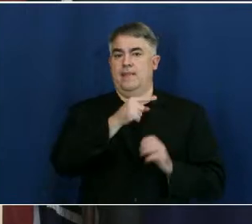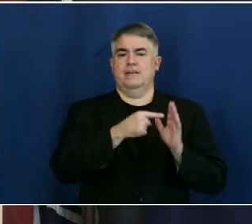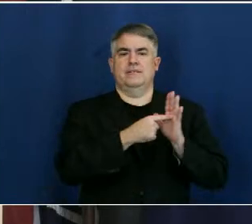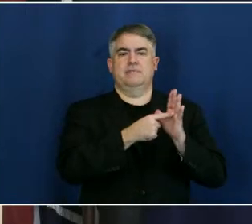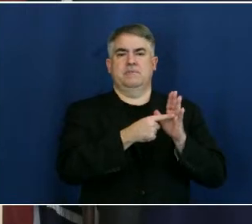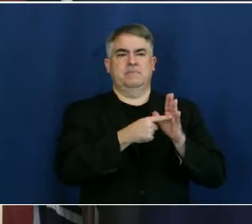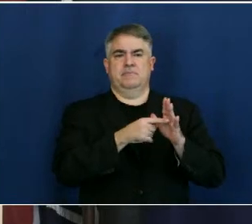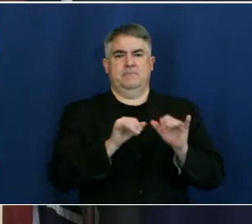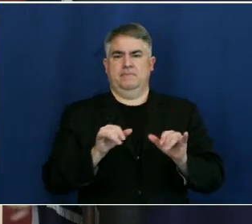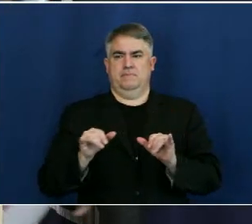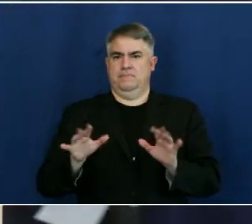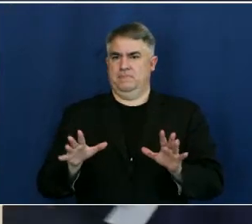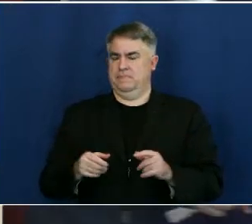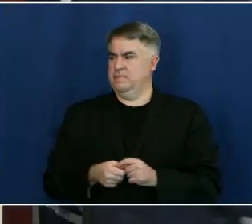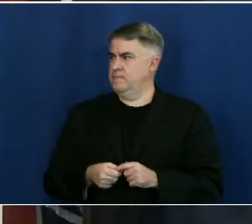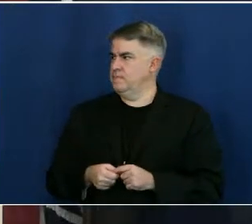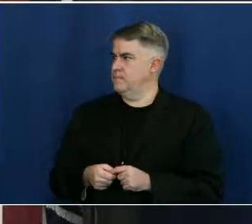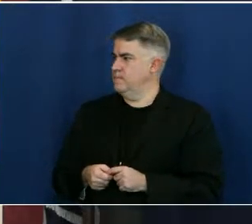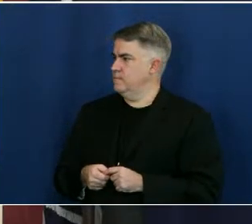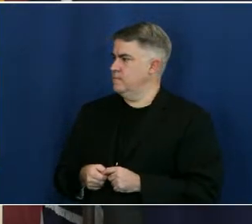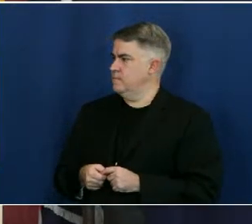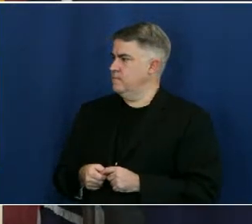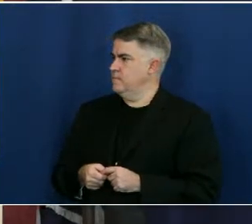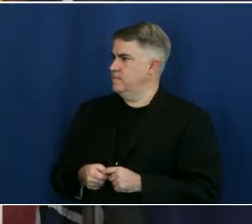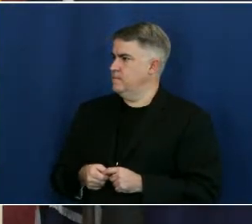those categories.